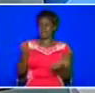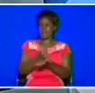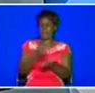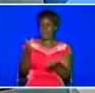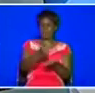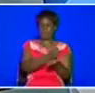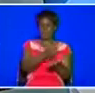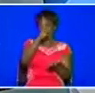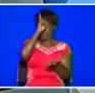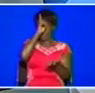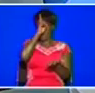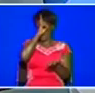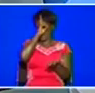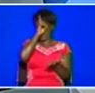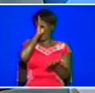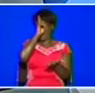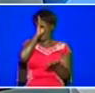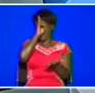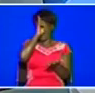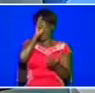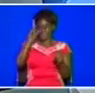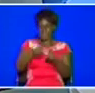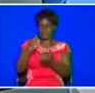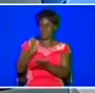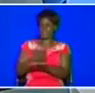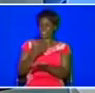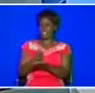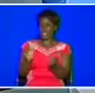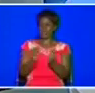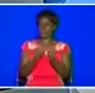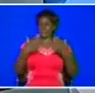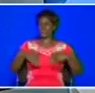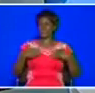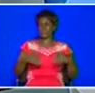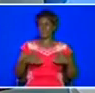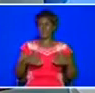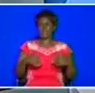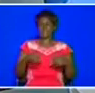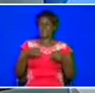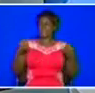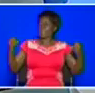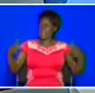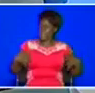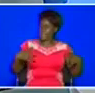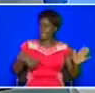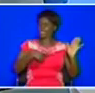officers and dividing it by the population, mm-hmm. you must be very clear